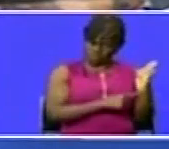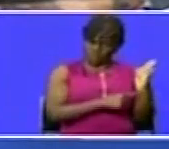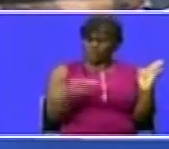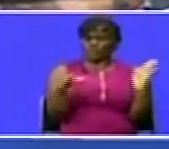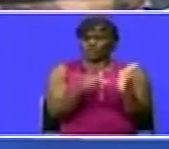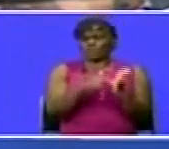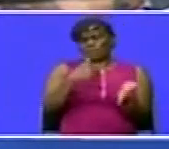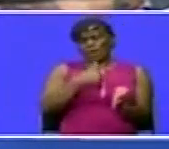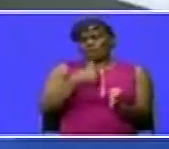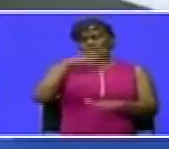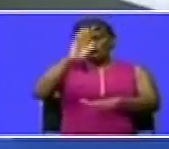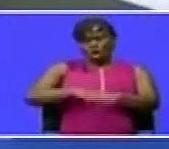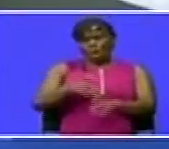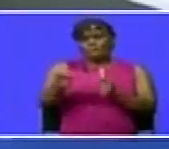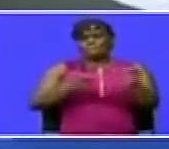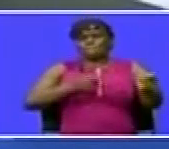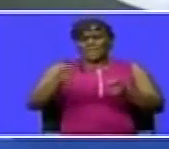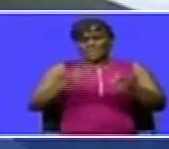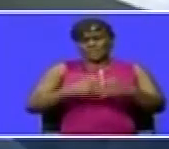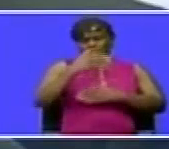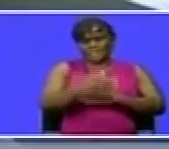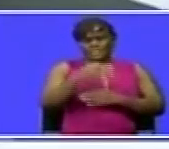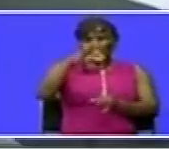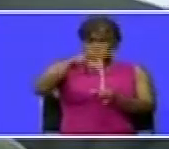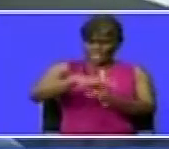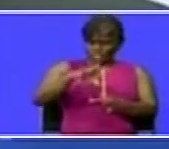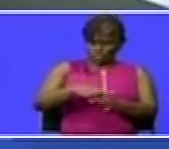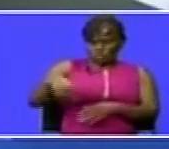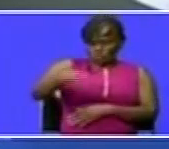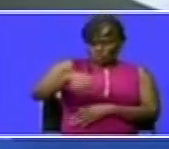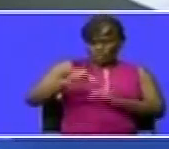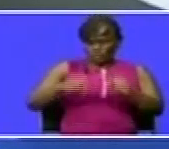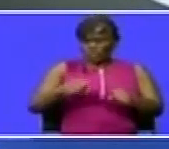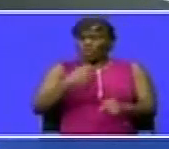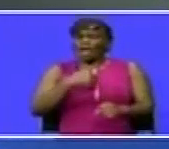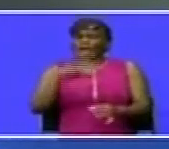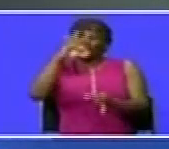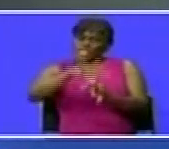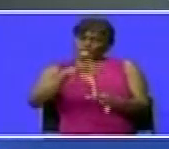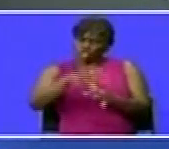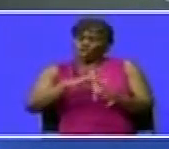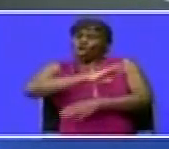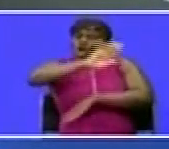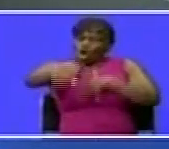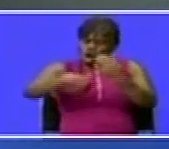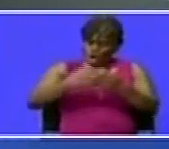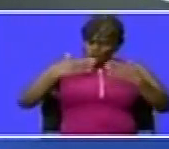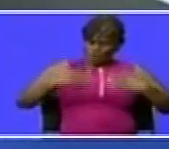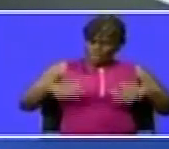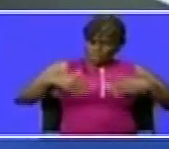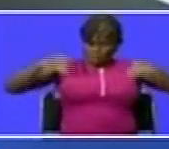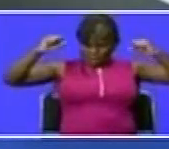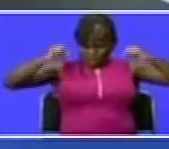contentious around the management of the next election, so that we can go to an election where all players